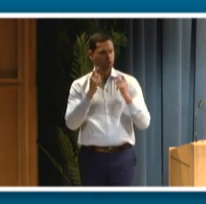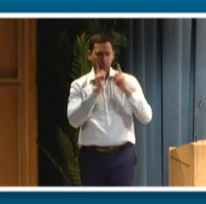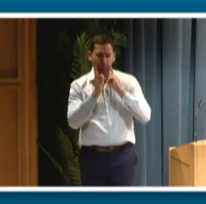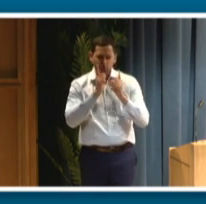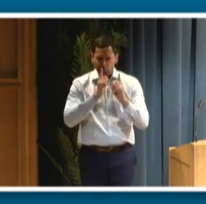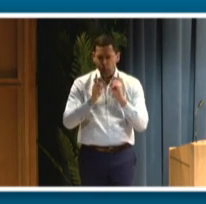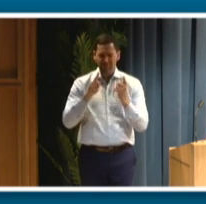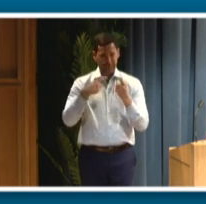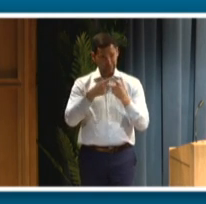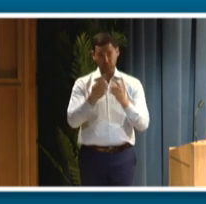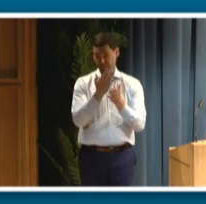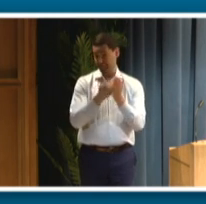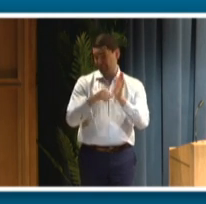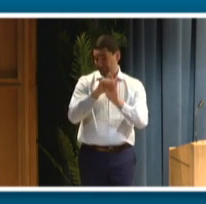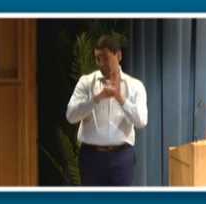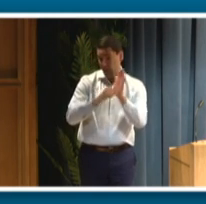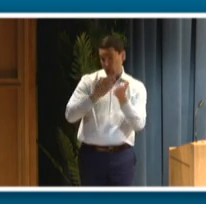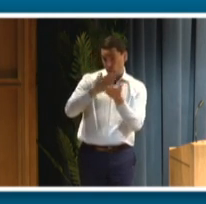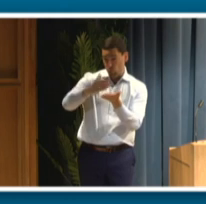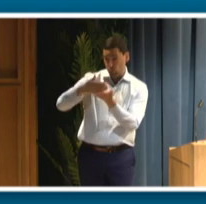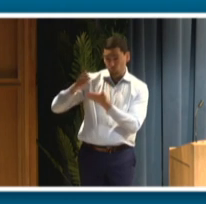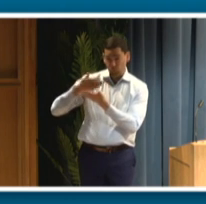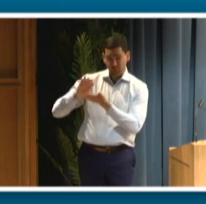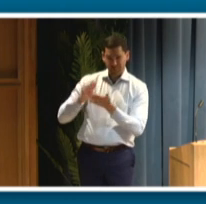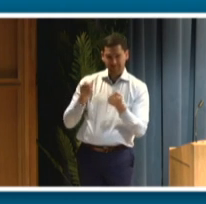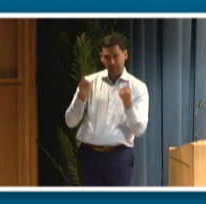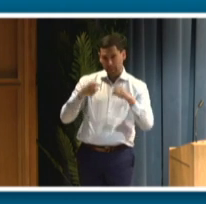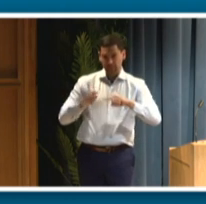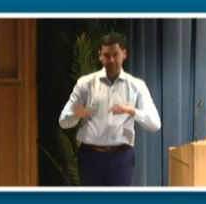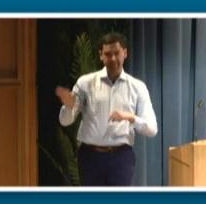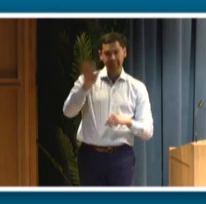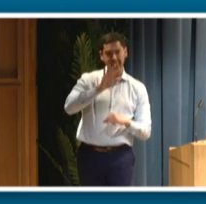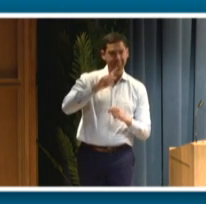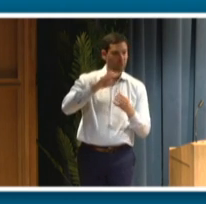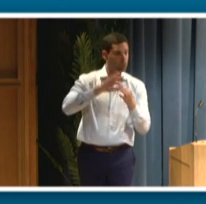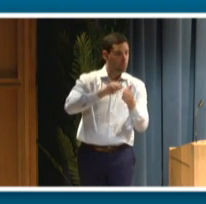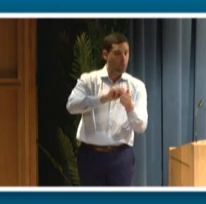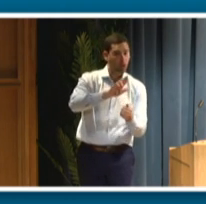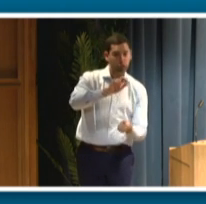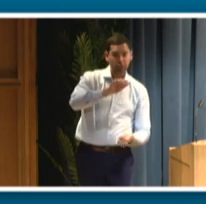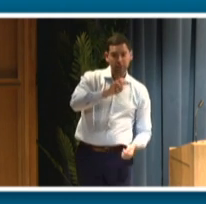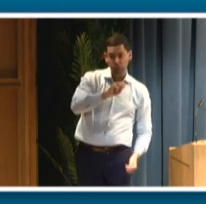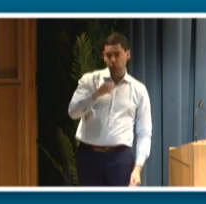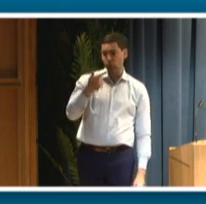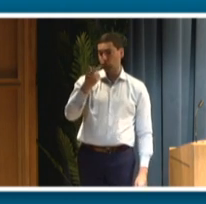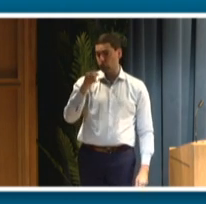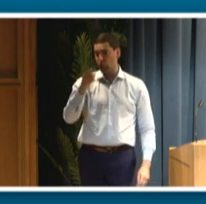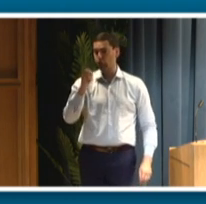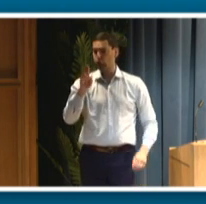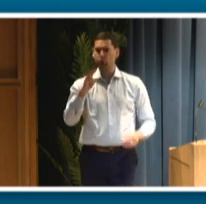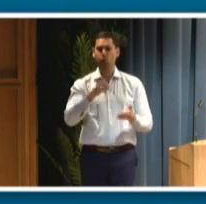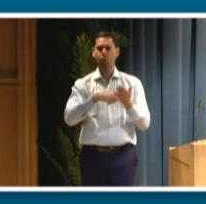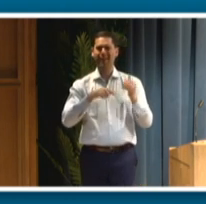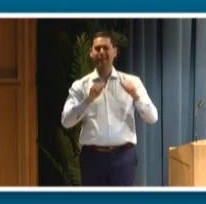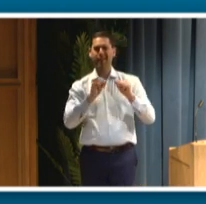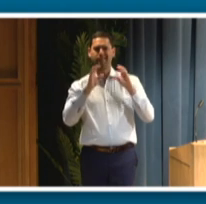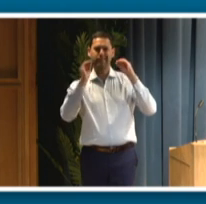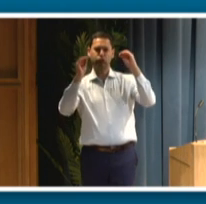state exclusions that are going on across the nation related to race, gender, and what can be taught. But then